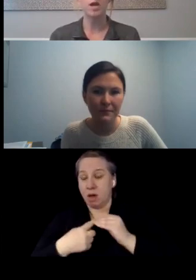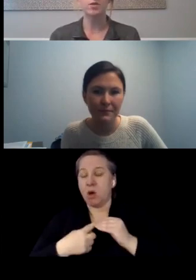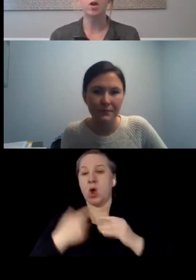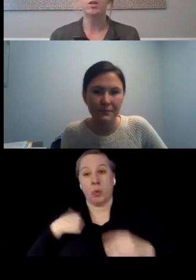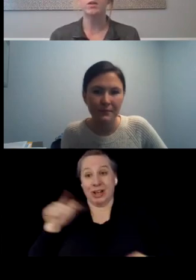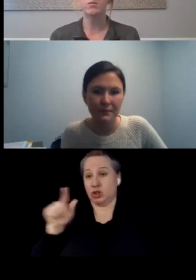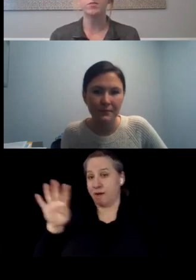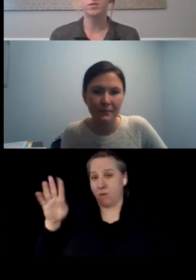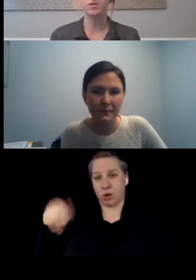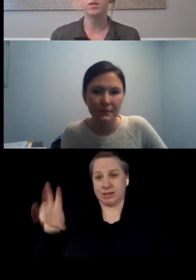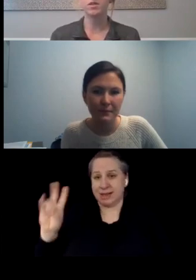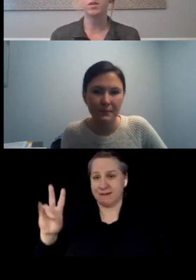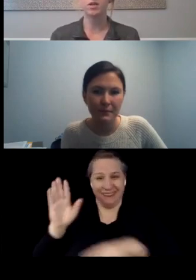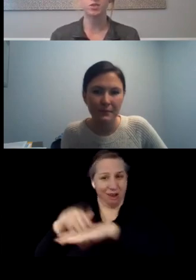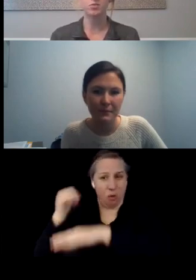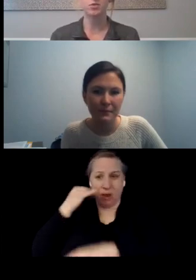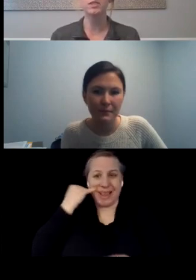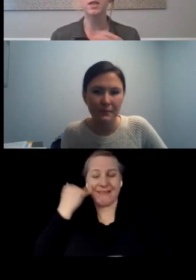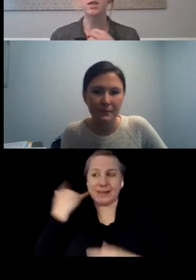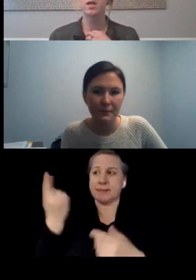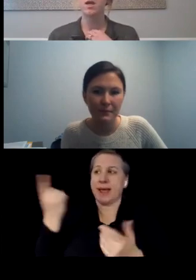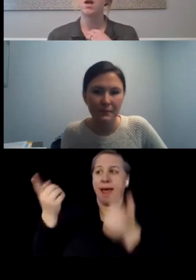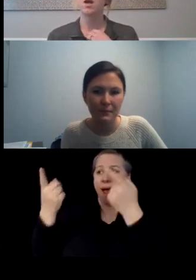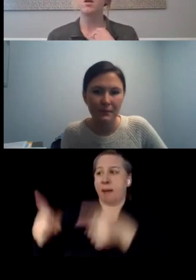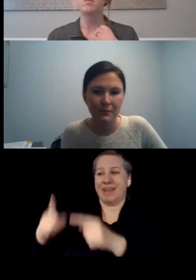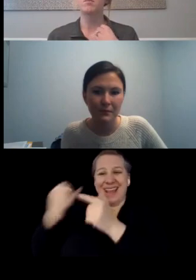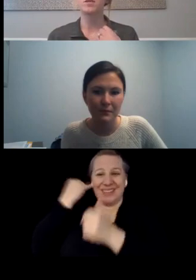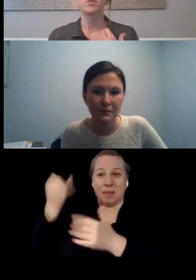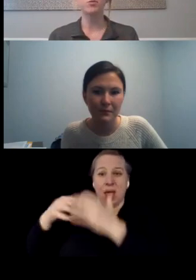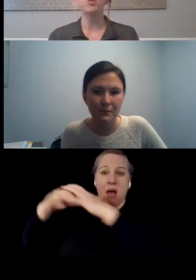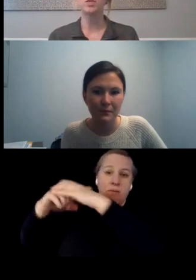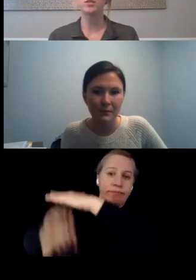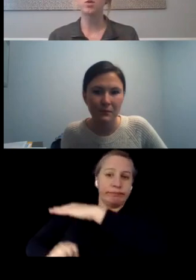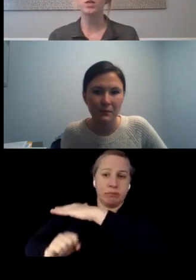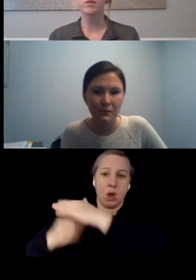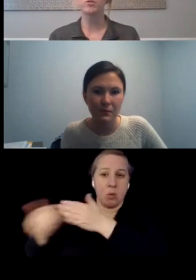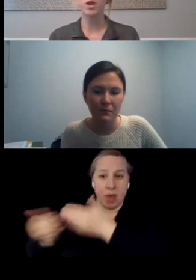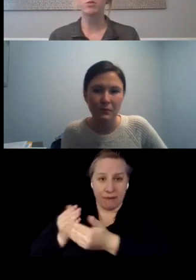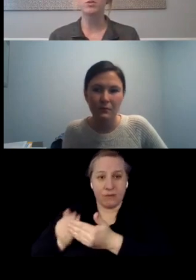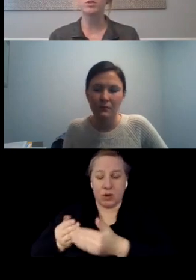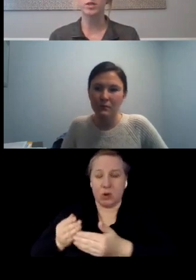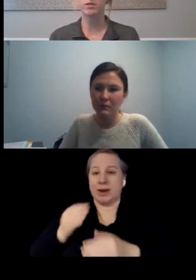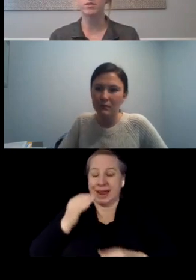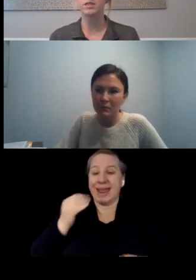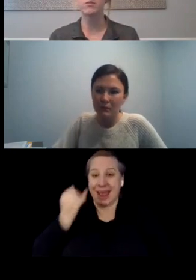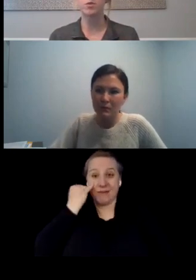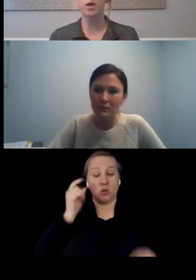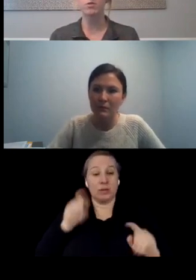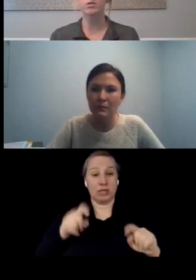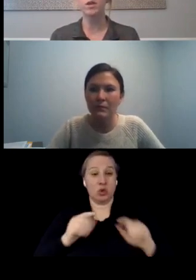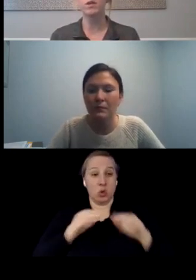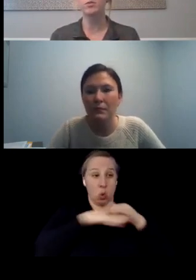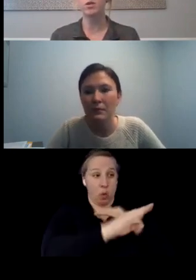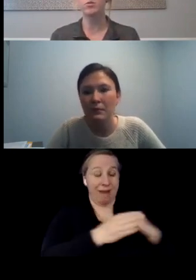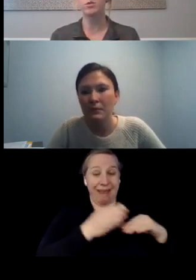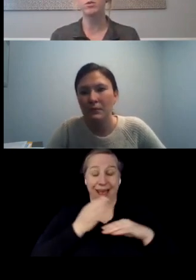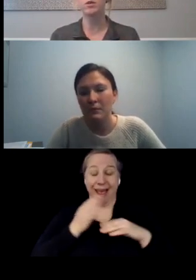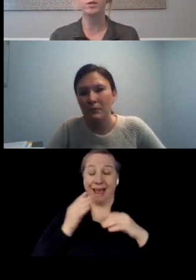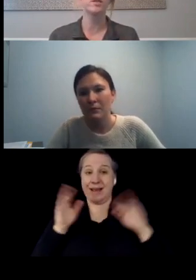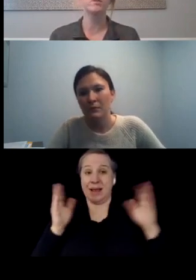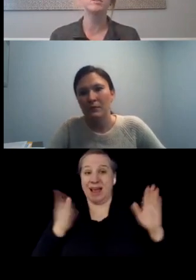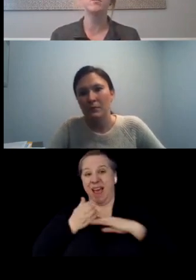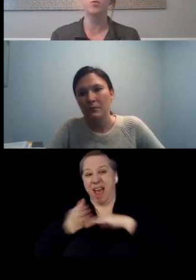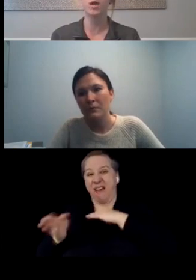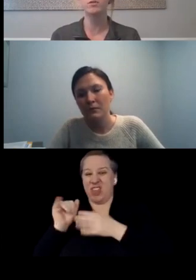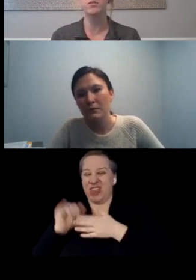24/7, we're on call if the customer needs it. If you do need to go in after hours, you're guaranteed 4 hours of